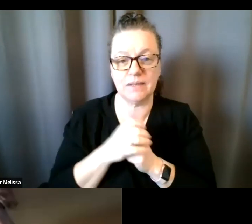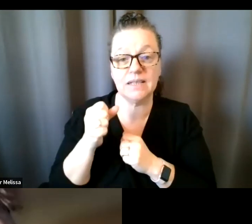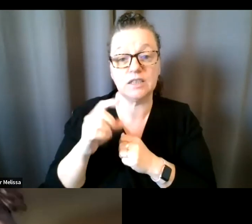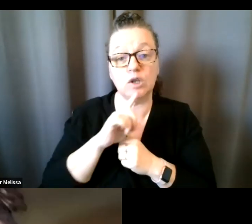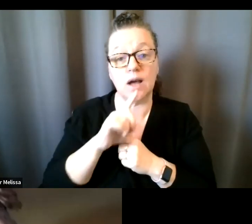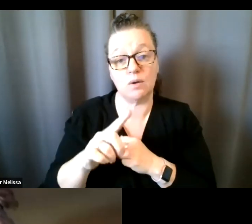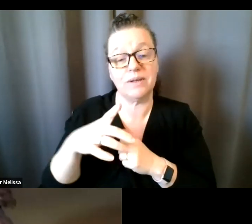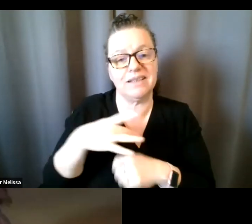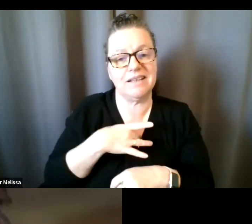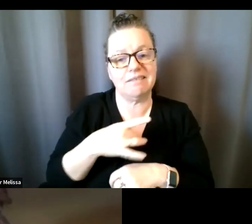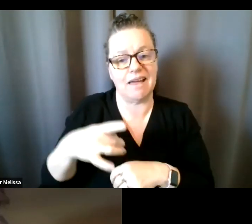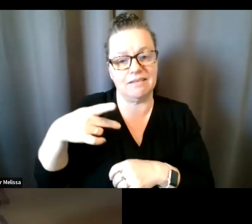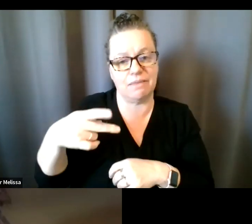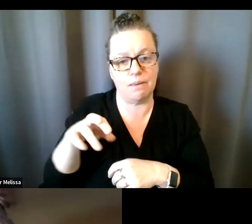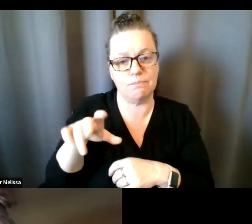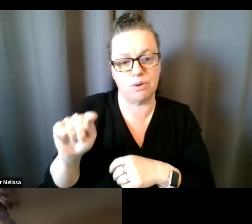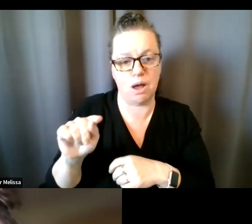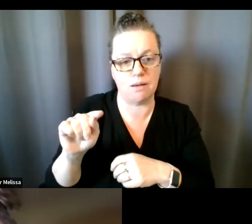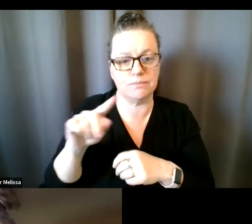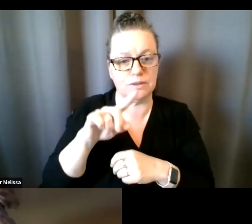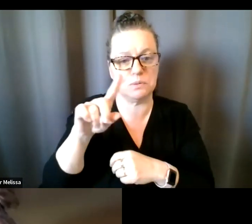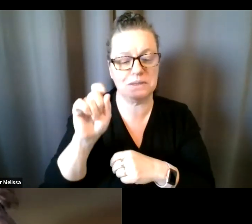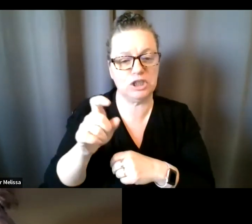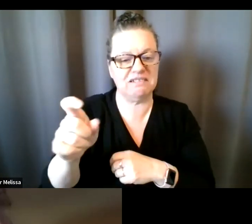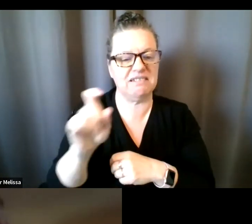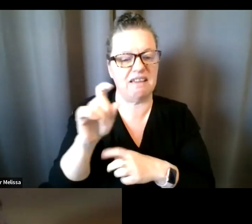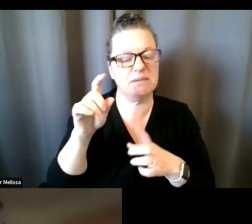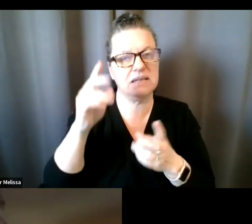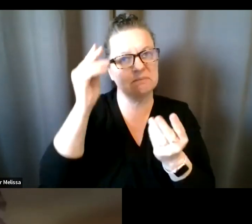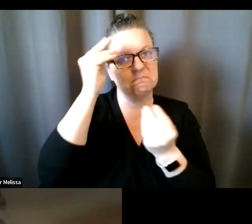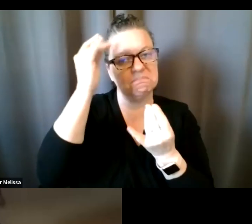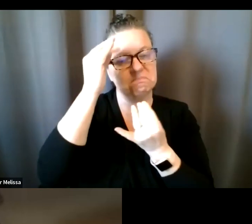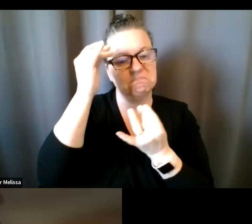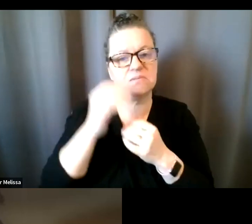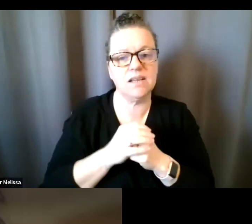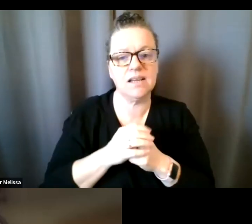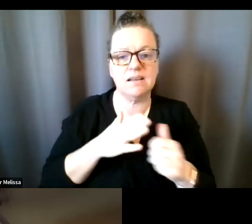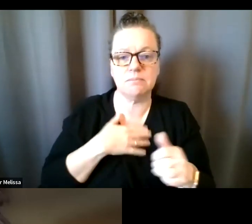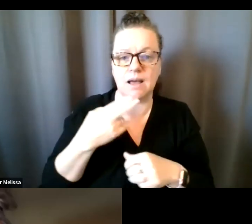like the prompt questions. It kind of gave me a direction on where to go with this. My